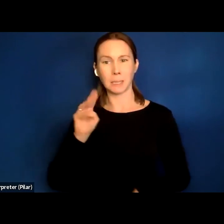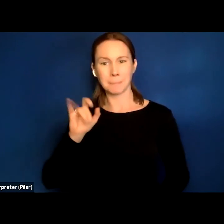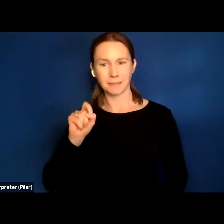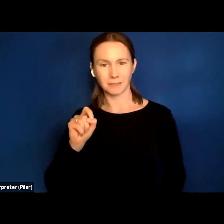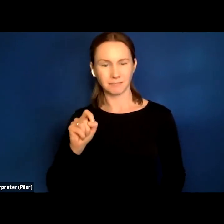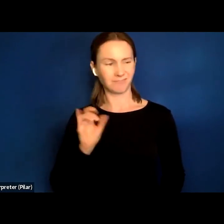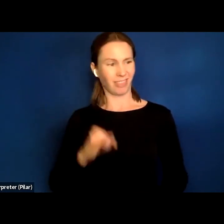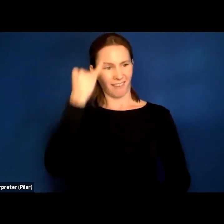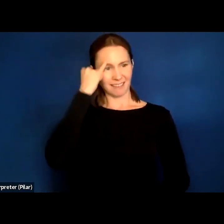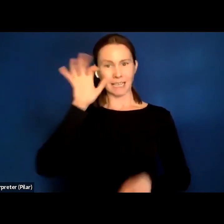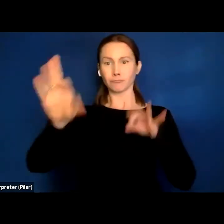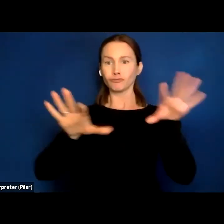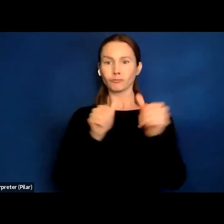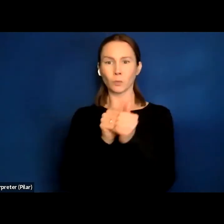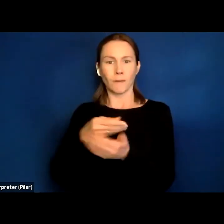that idea with funders.